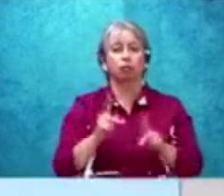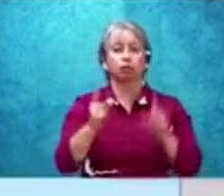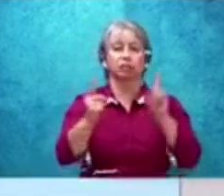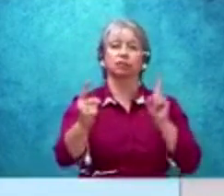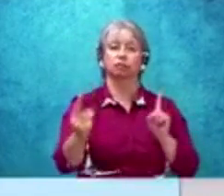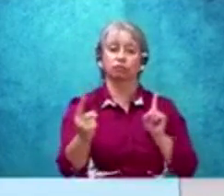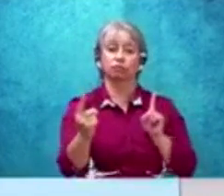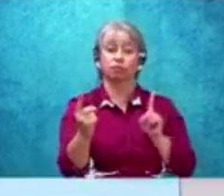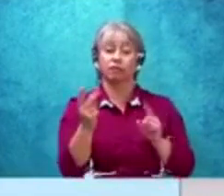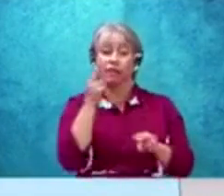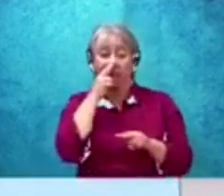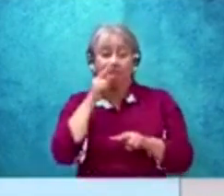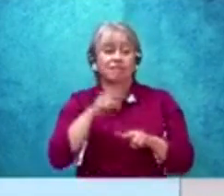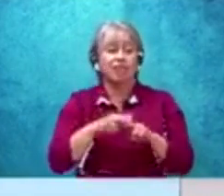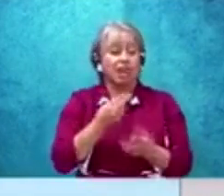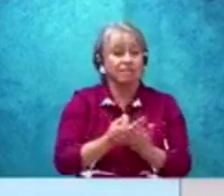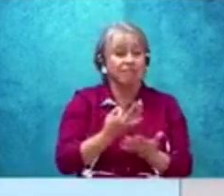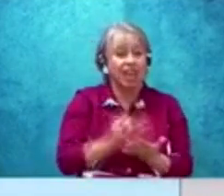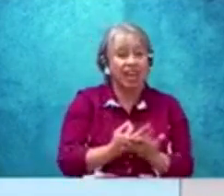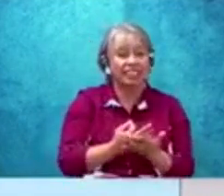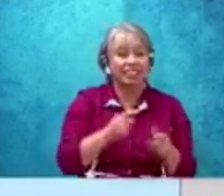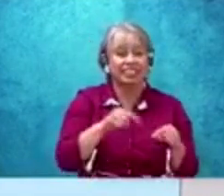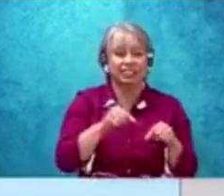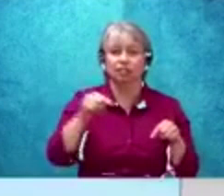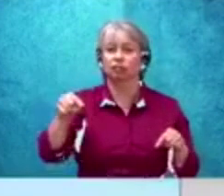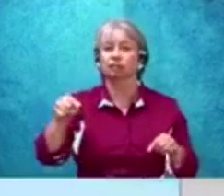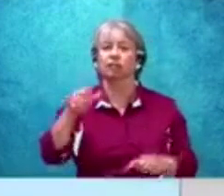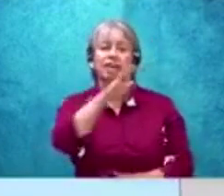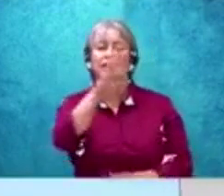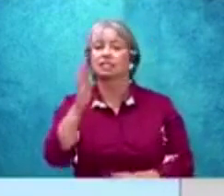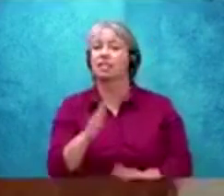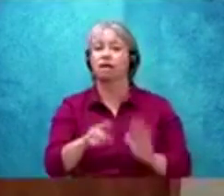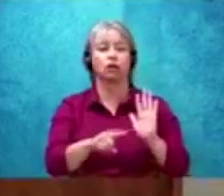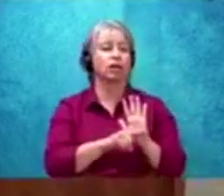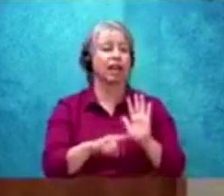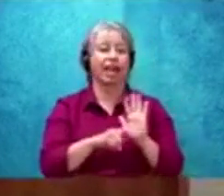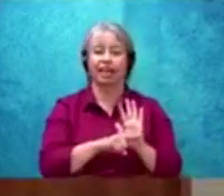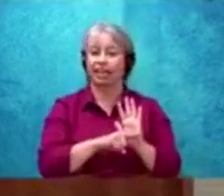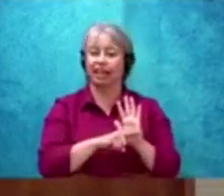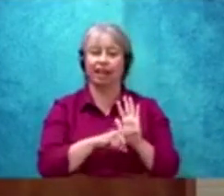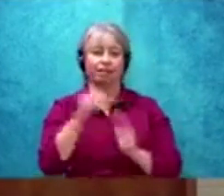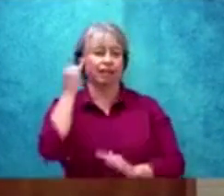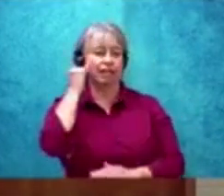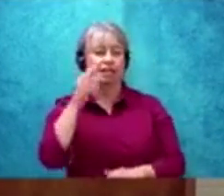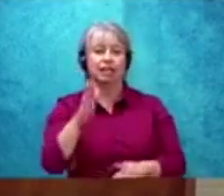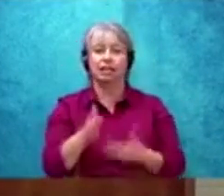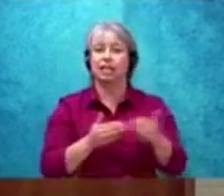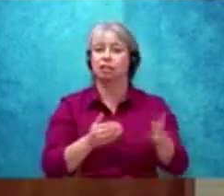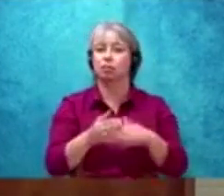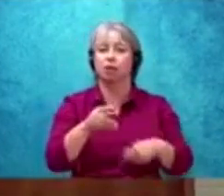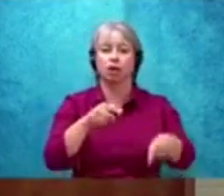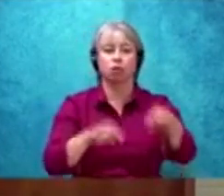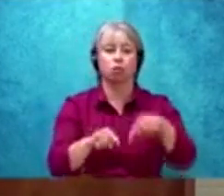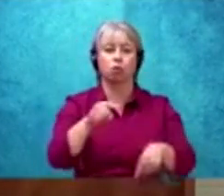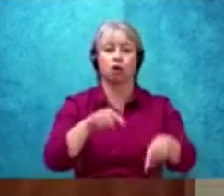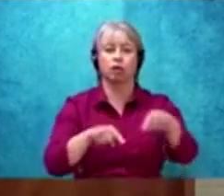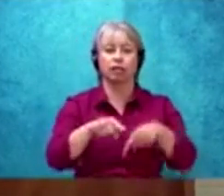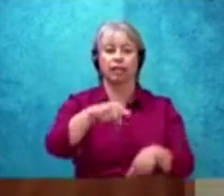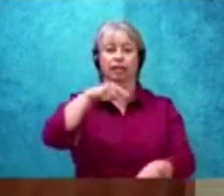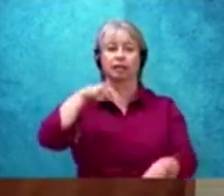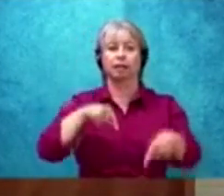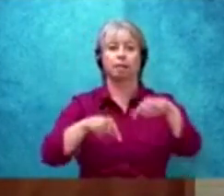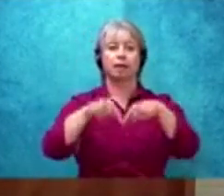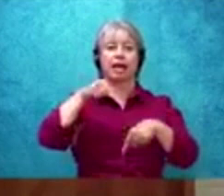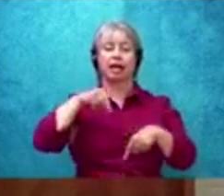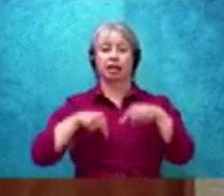fun fact about distance is that distance can never be negative. Even if I'm walking backwards or if I'm driving a car in